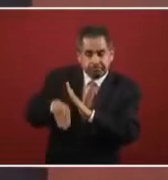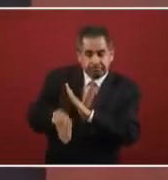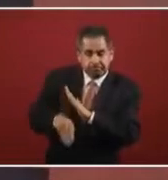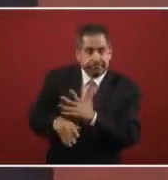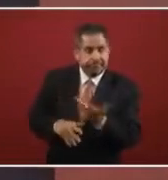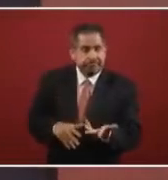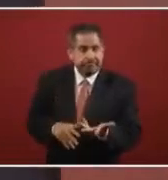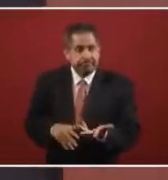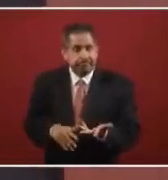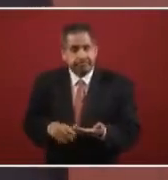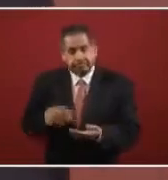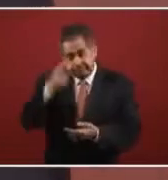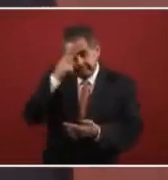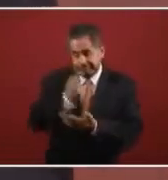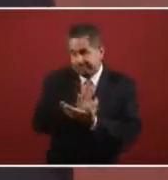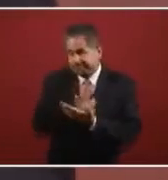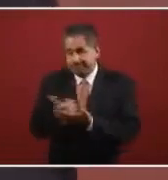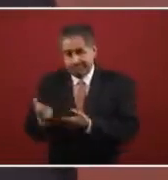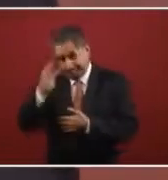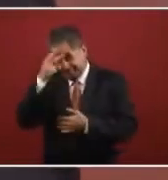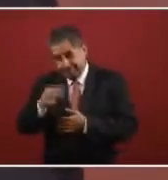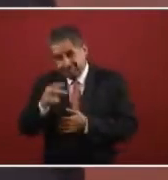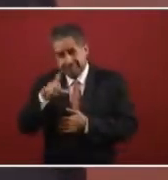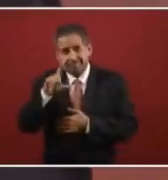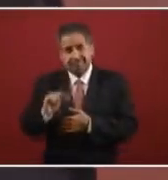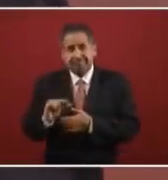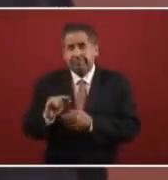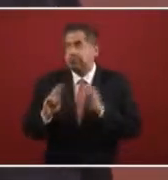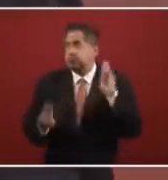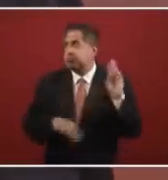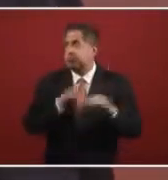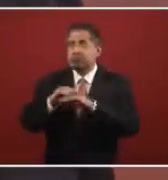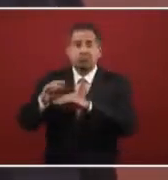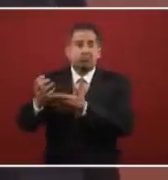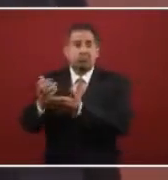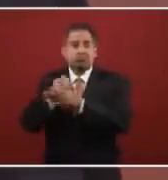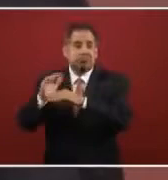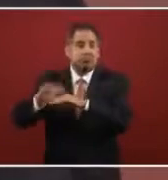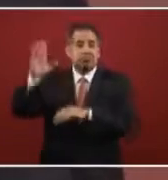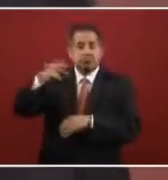The salary in Mexico is the lowest of the world.